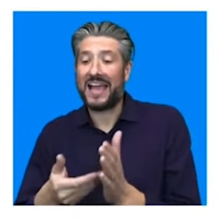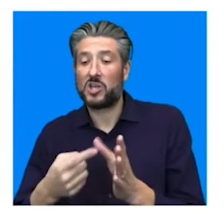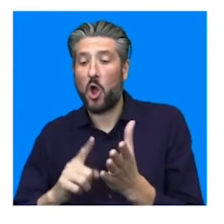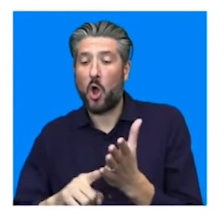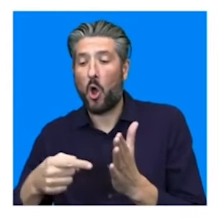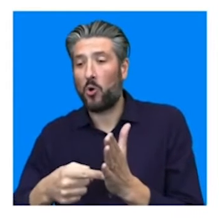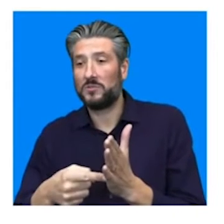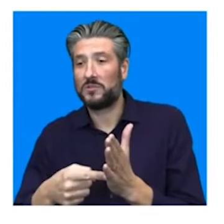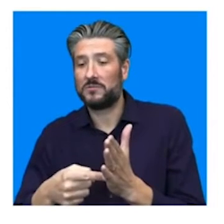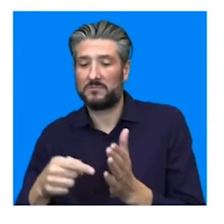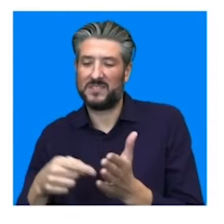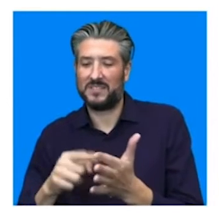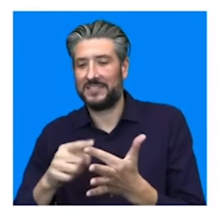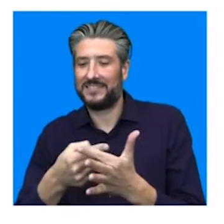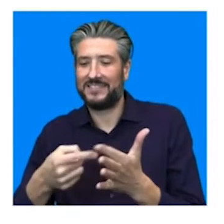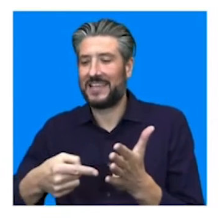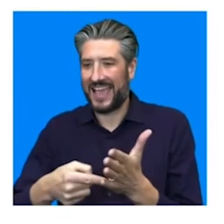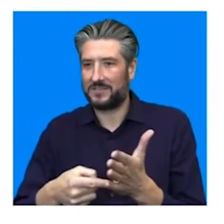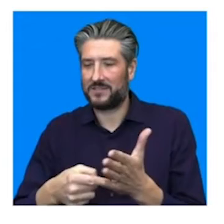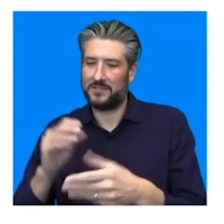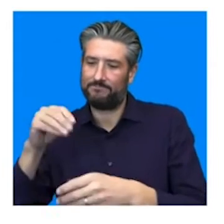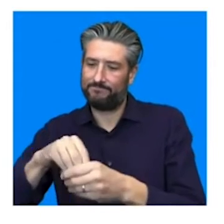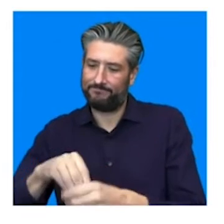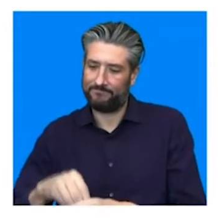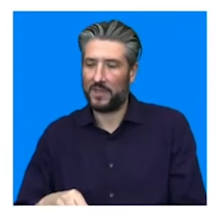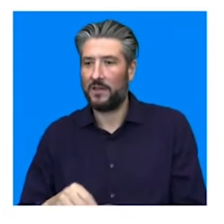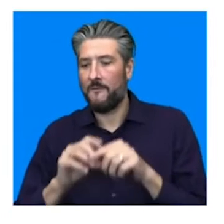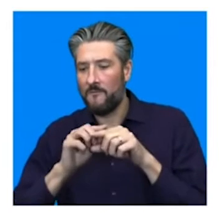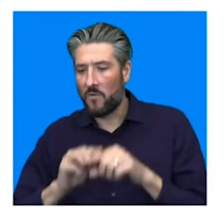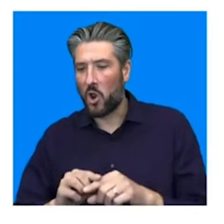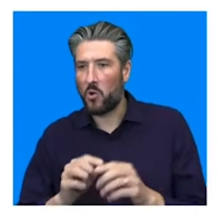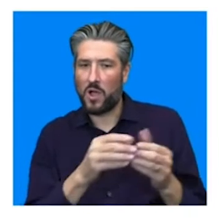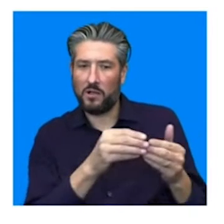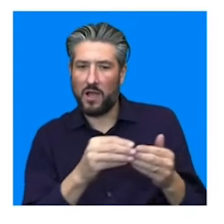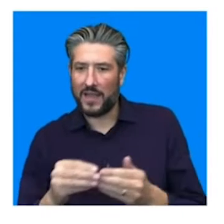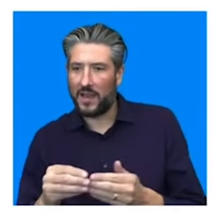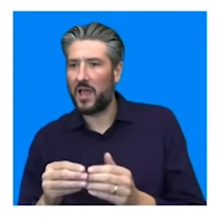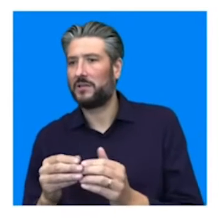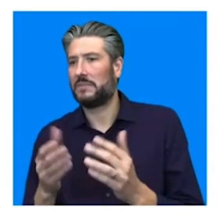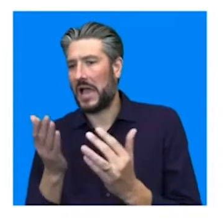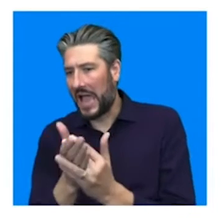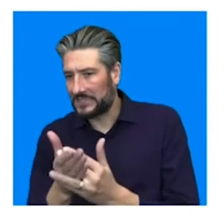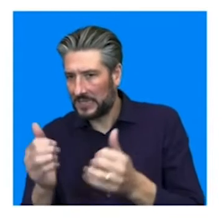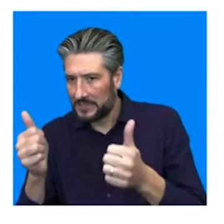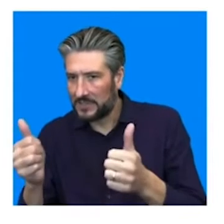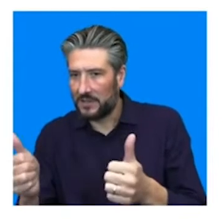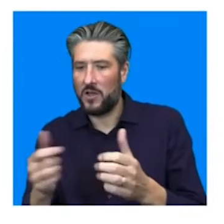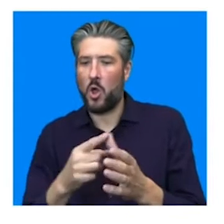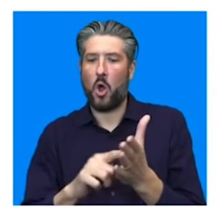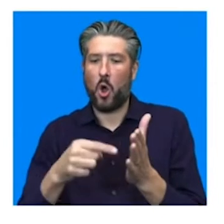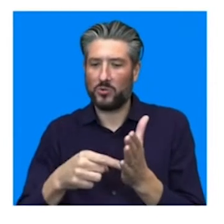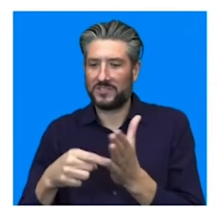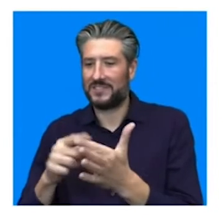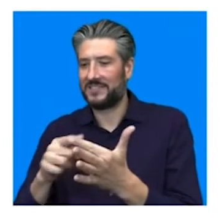compliant with the accessibility guidelines and so on to make sure that that technology can work with my library